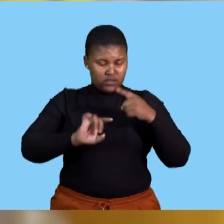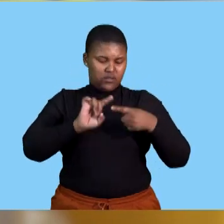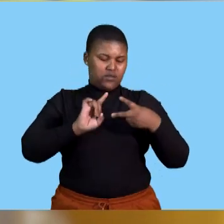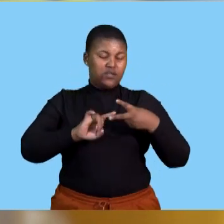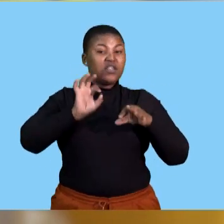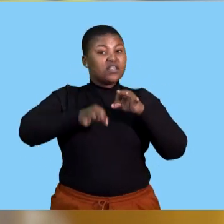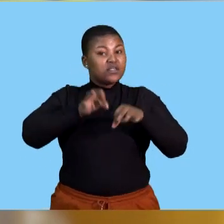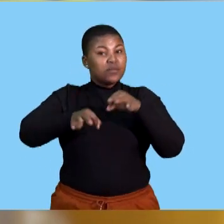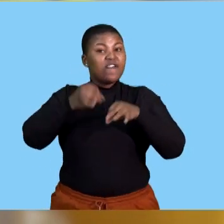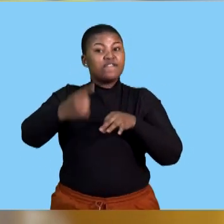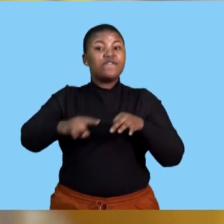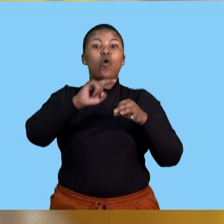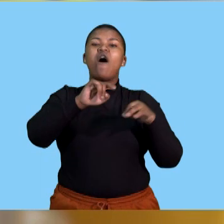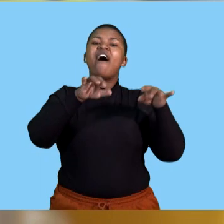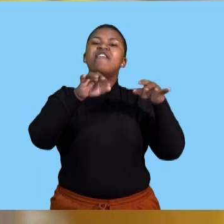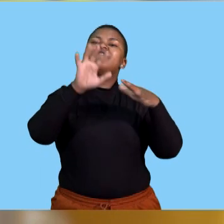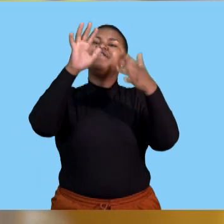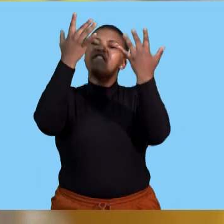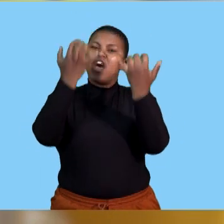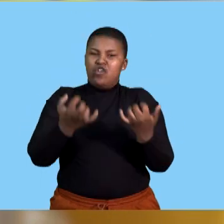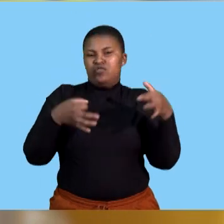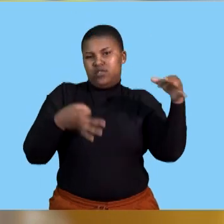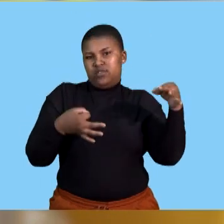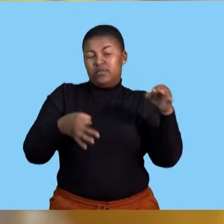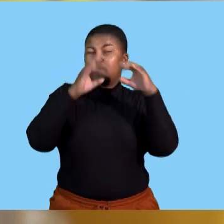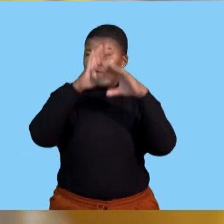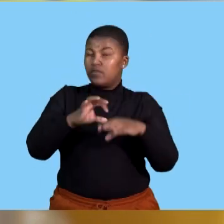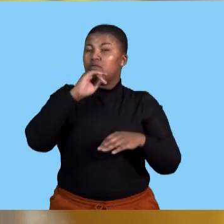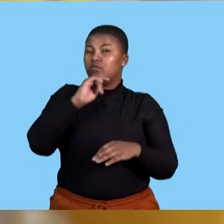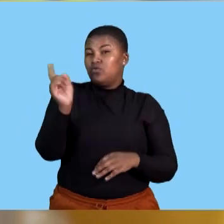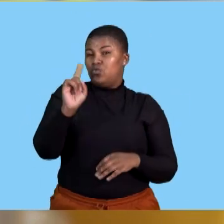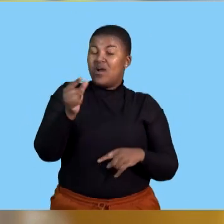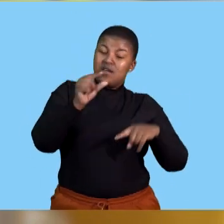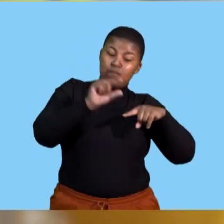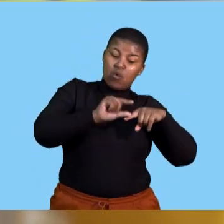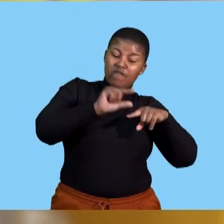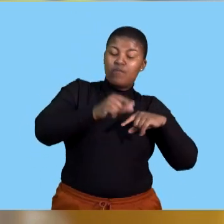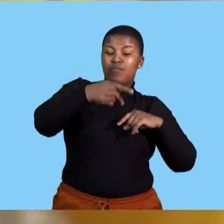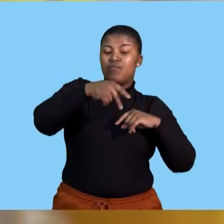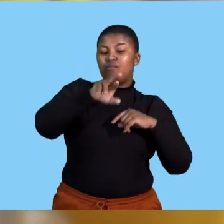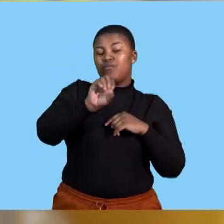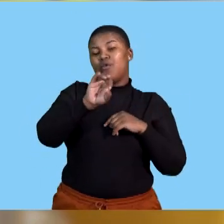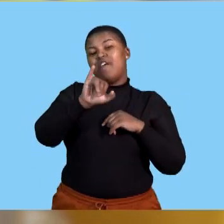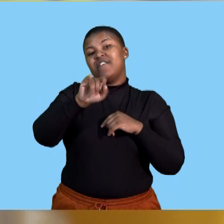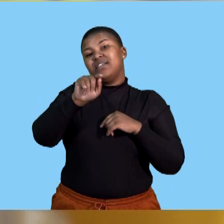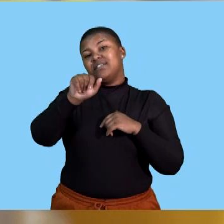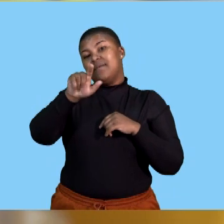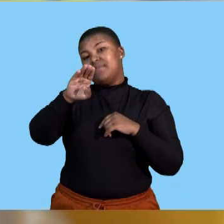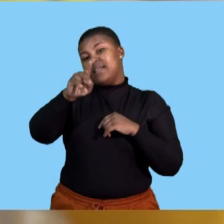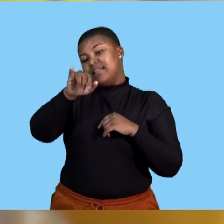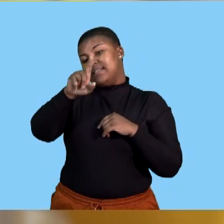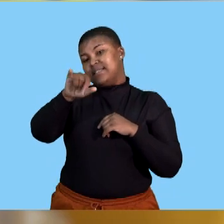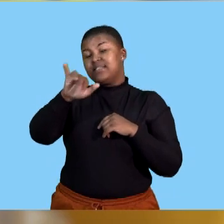and interpretation of financial statements. And our focus is mainly on profitability financial